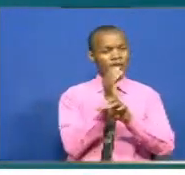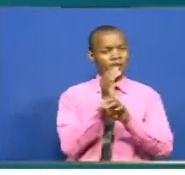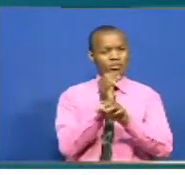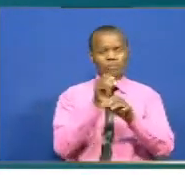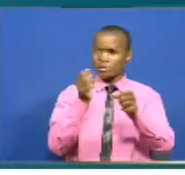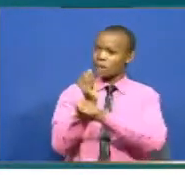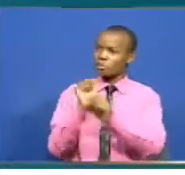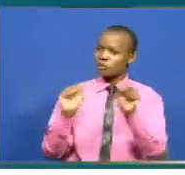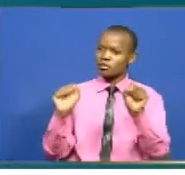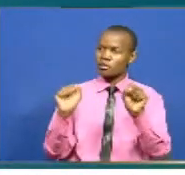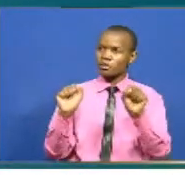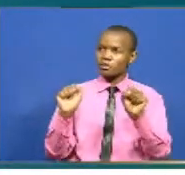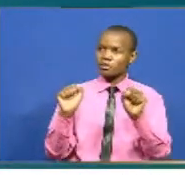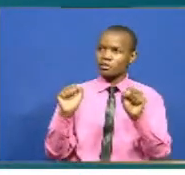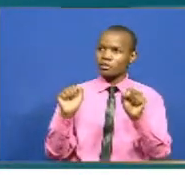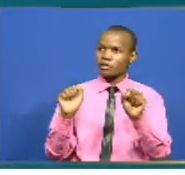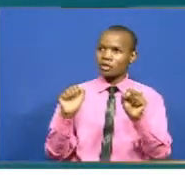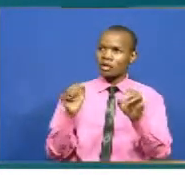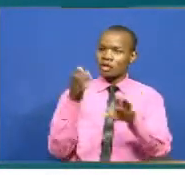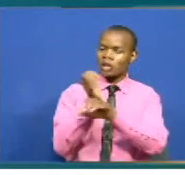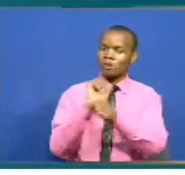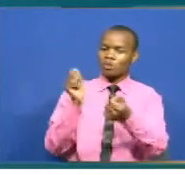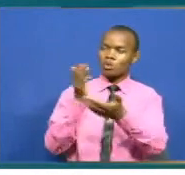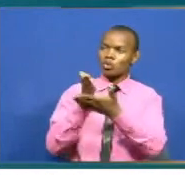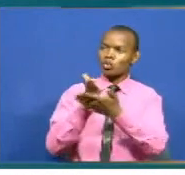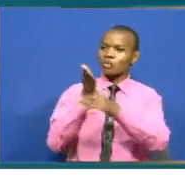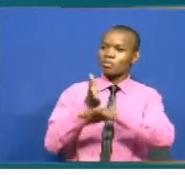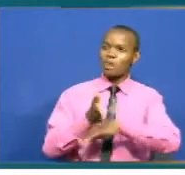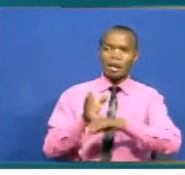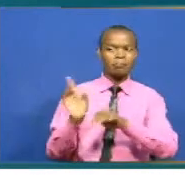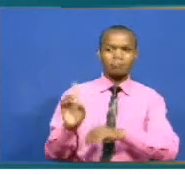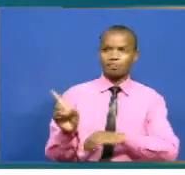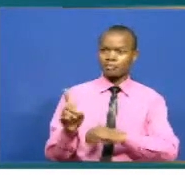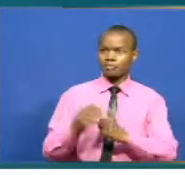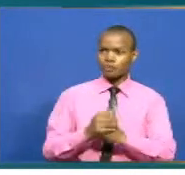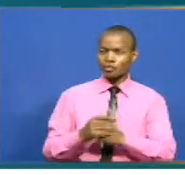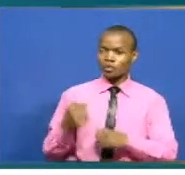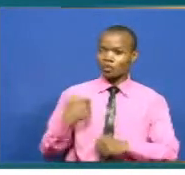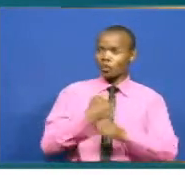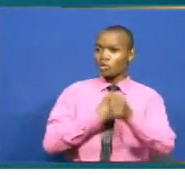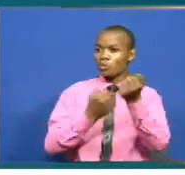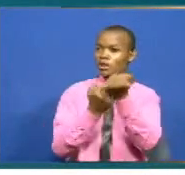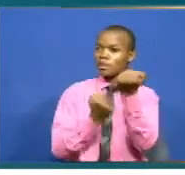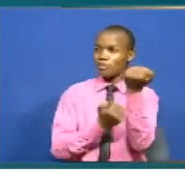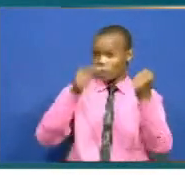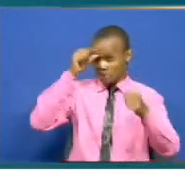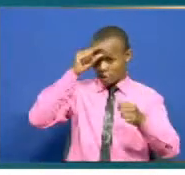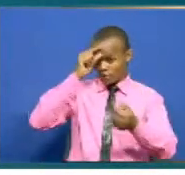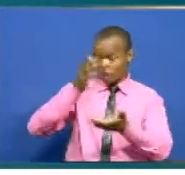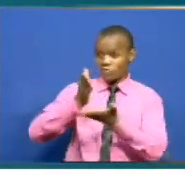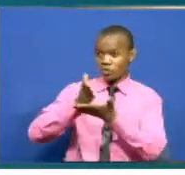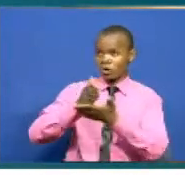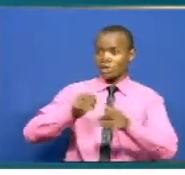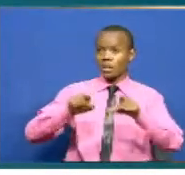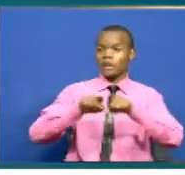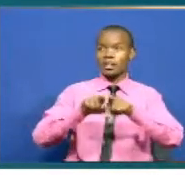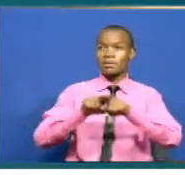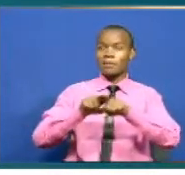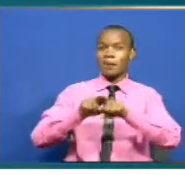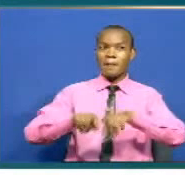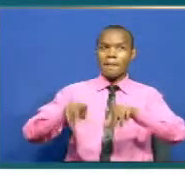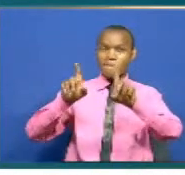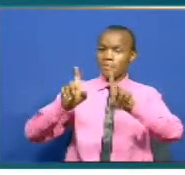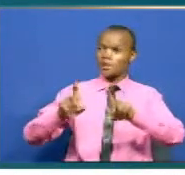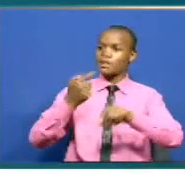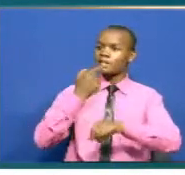And therefore, we cannot bury our heads in the sand. We do support governments and we stand by governments, but we must